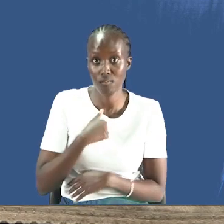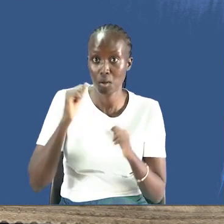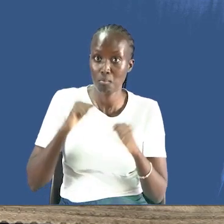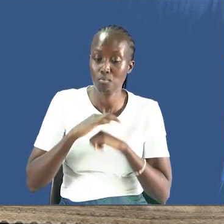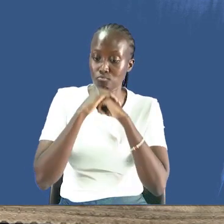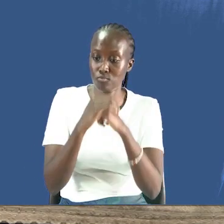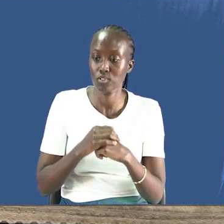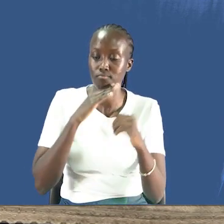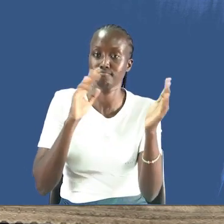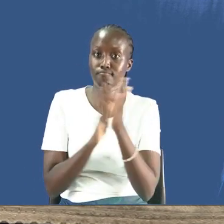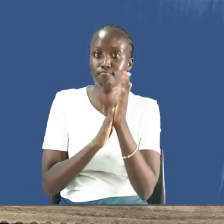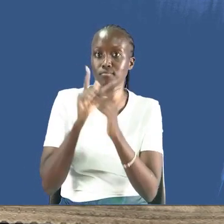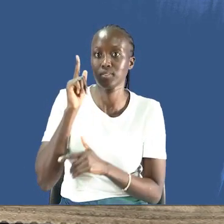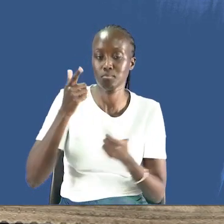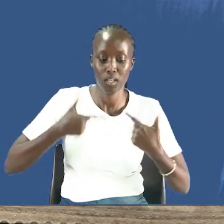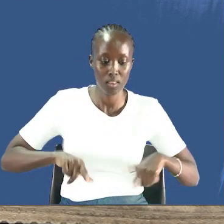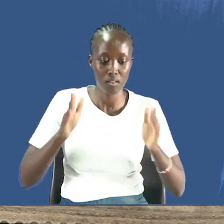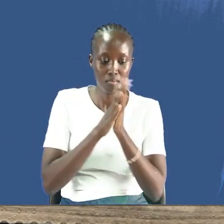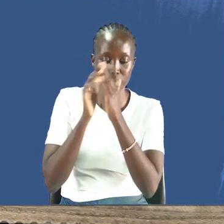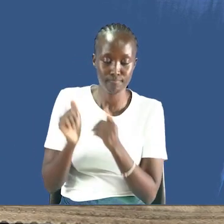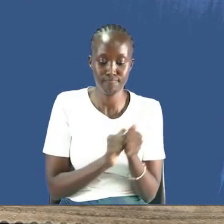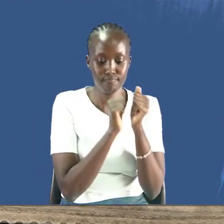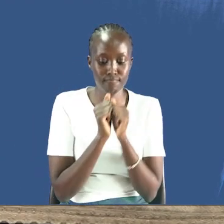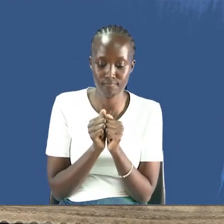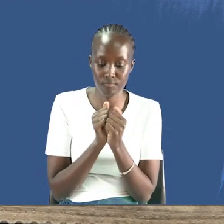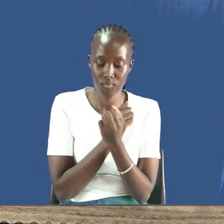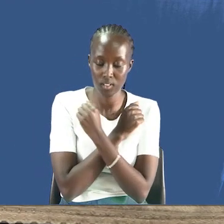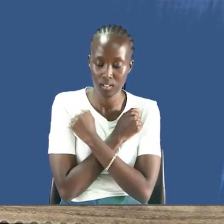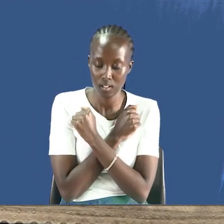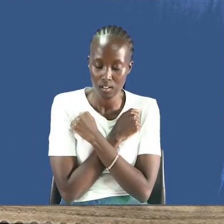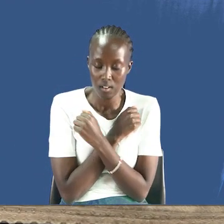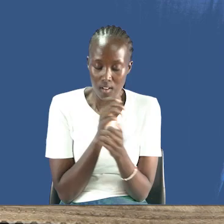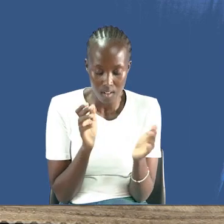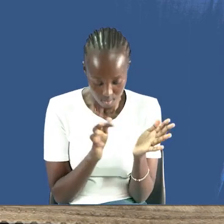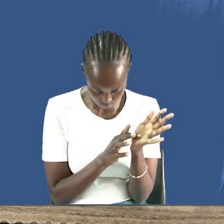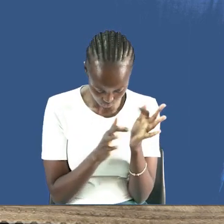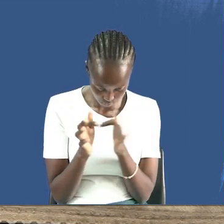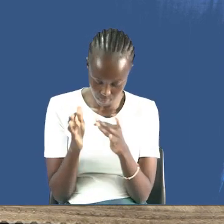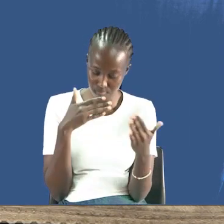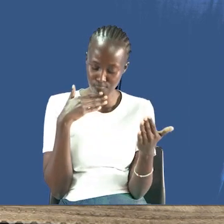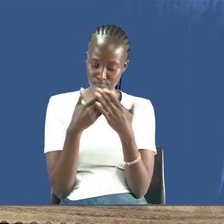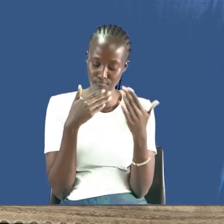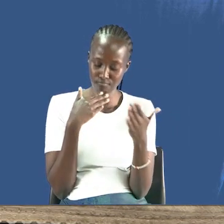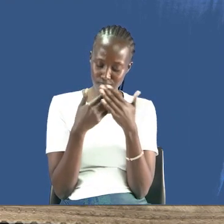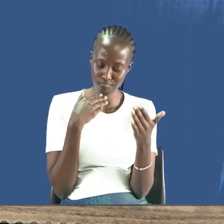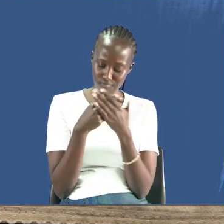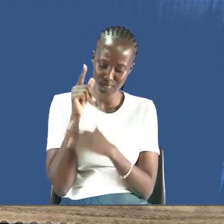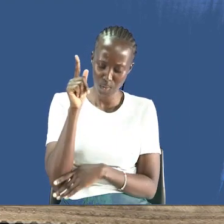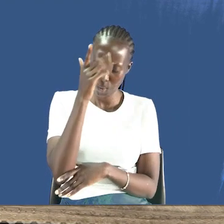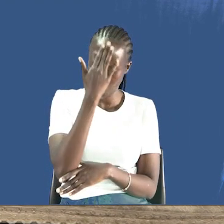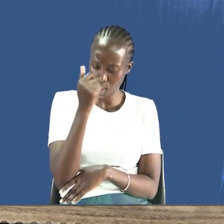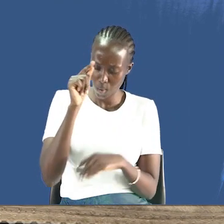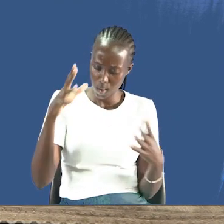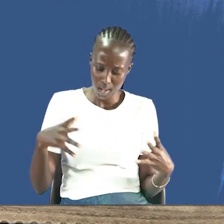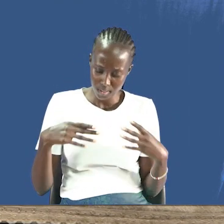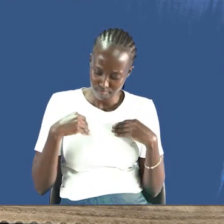Him today. Let's pray together. Loving Jesus, we thank you so much for accepting